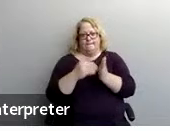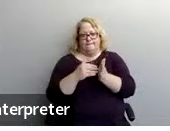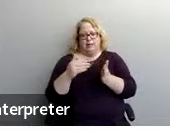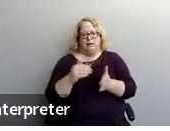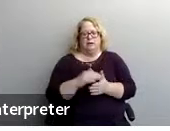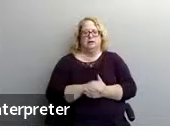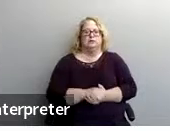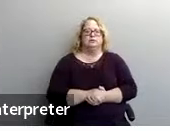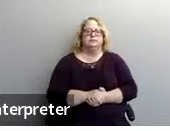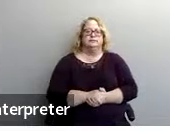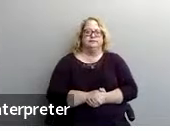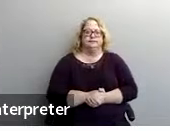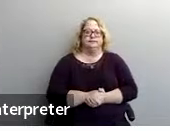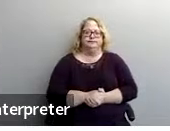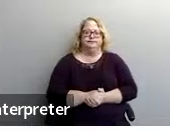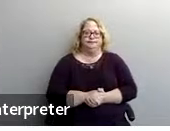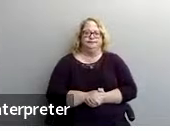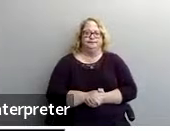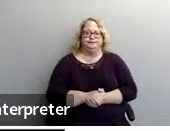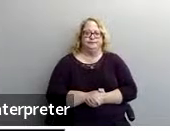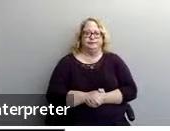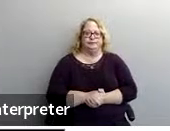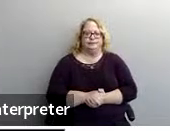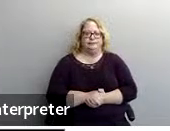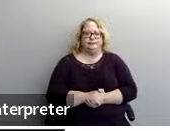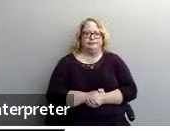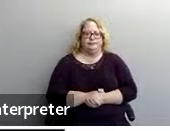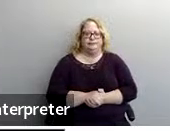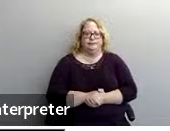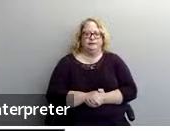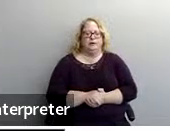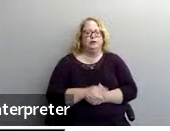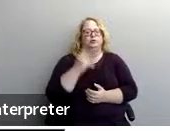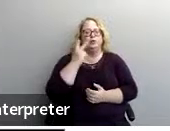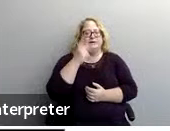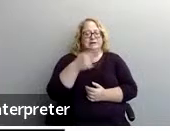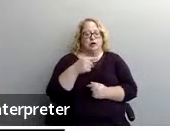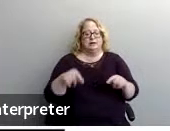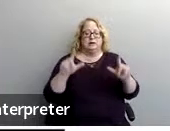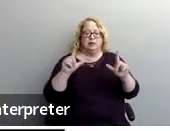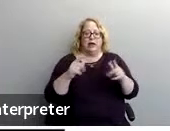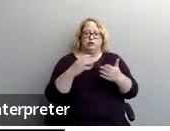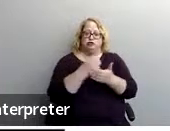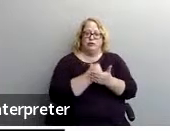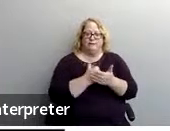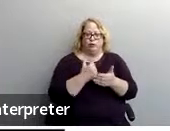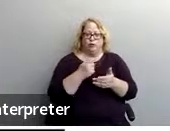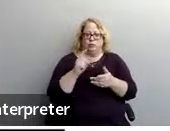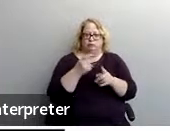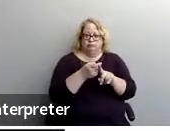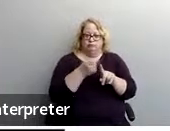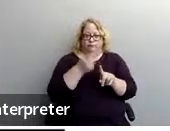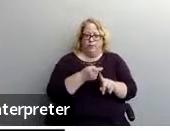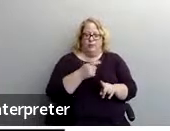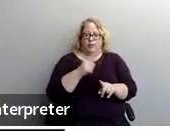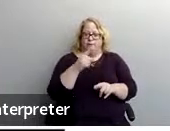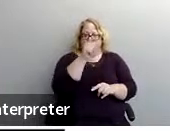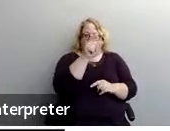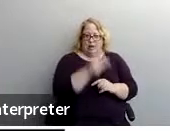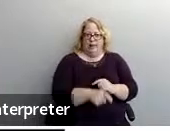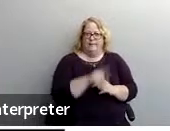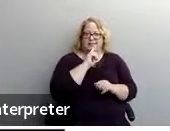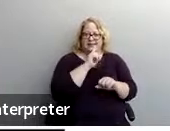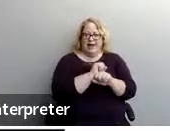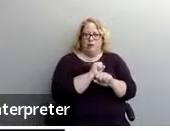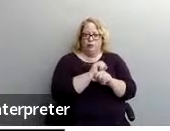claims for next year. Next slide, please. And so you see on this slide, revenue by source. You'll see in that first column the actual